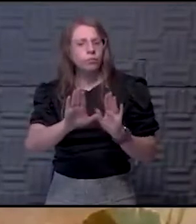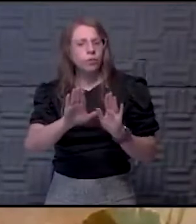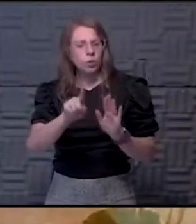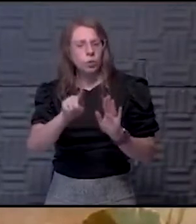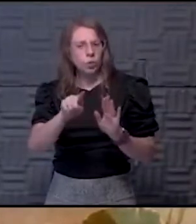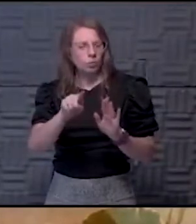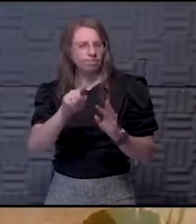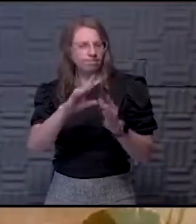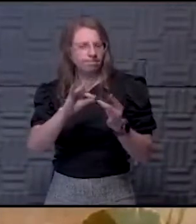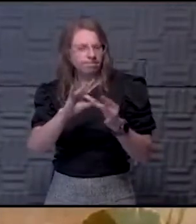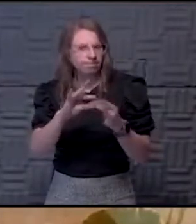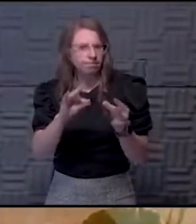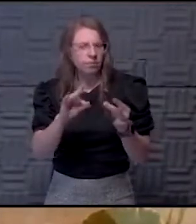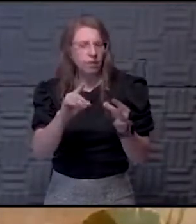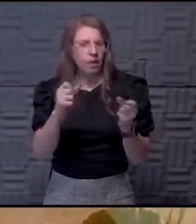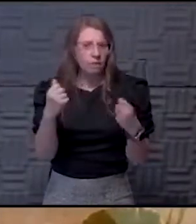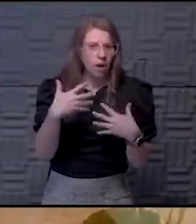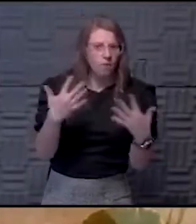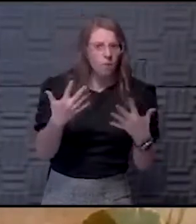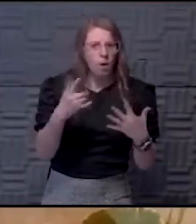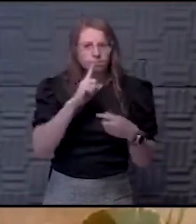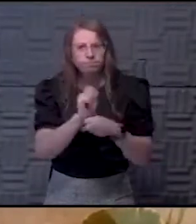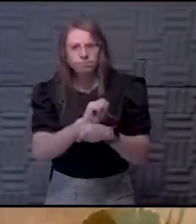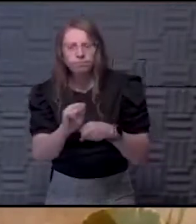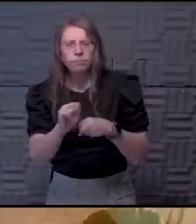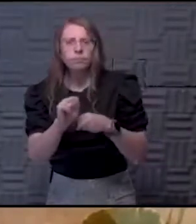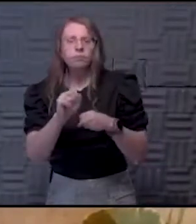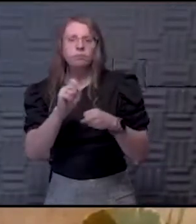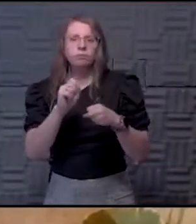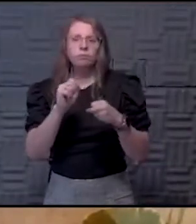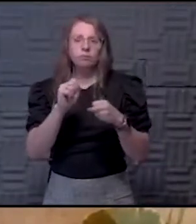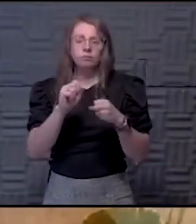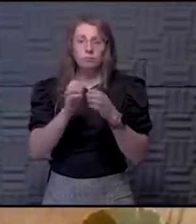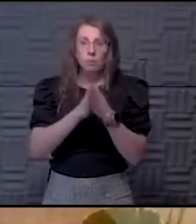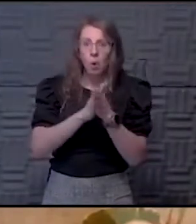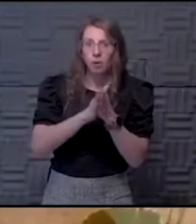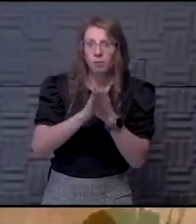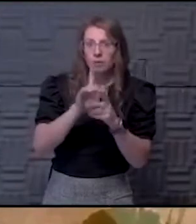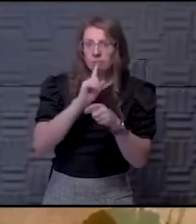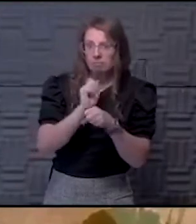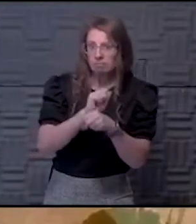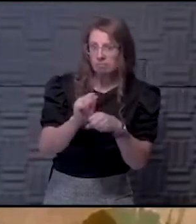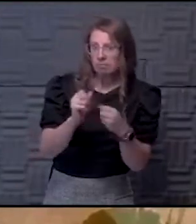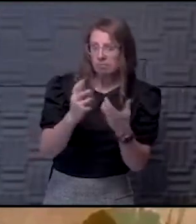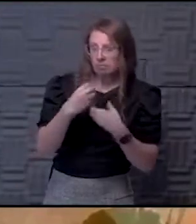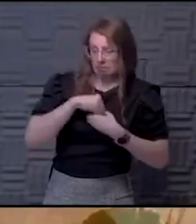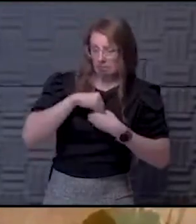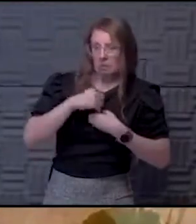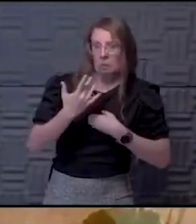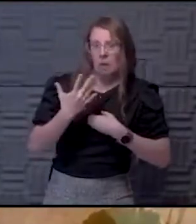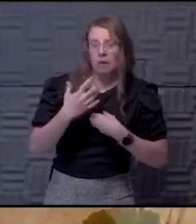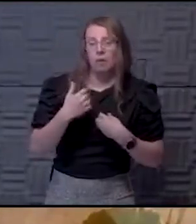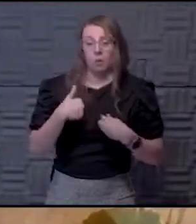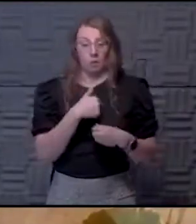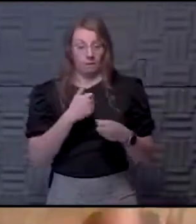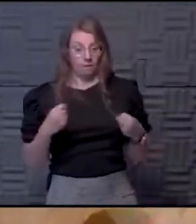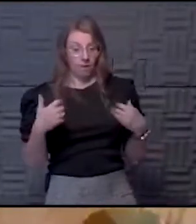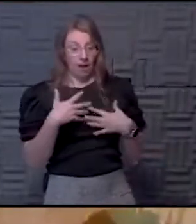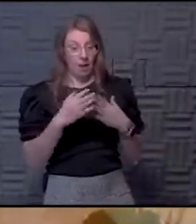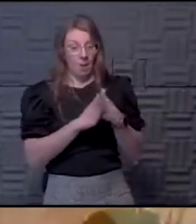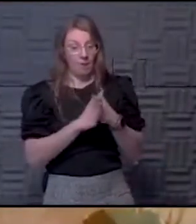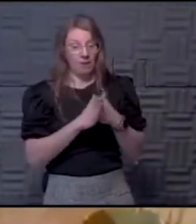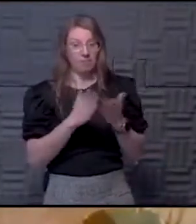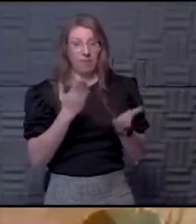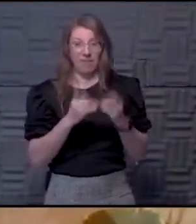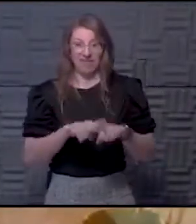saying, what are they actually afraid of? What are they actually motivated by? Because what we're afraid of and motivated by might